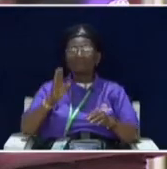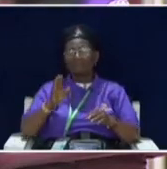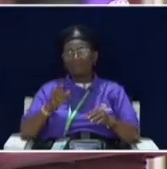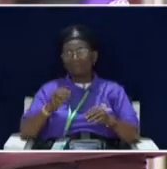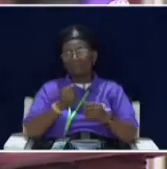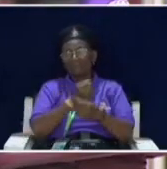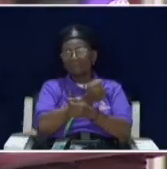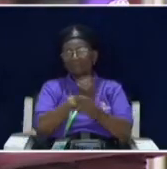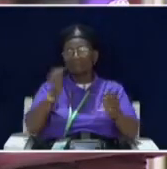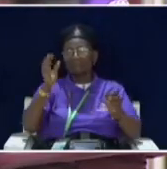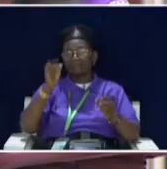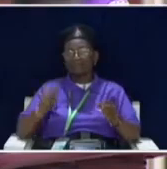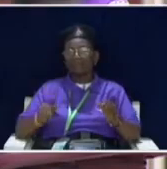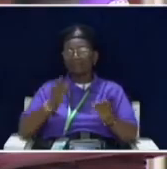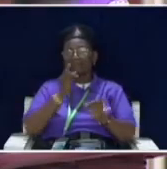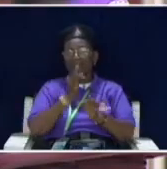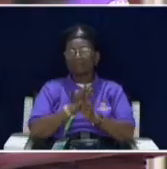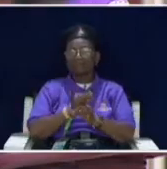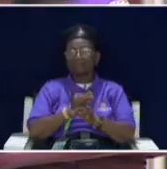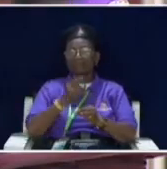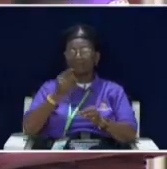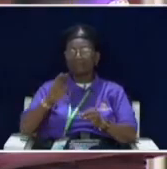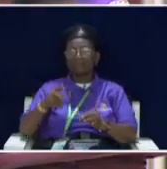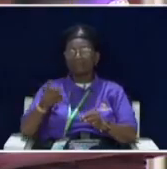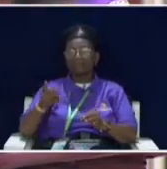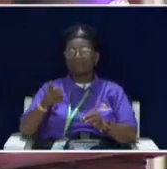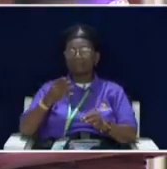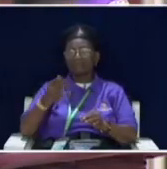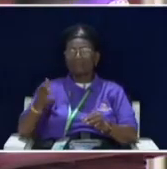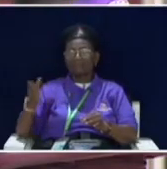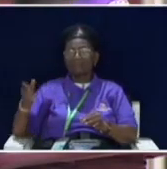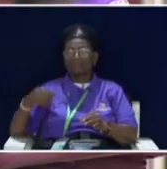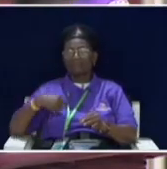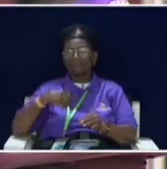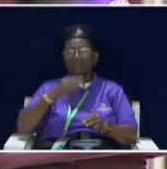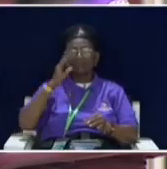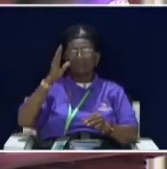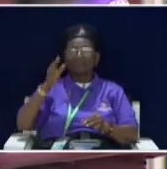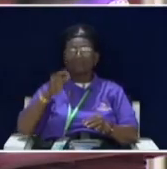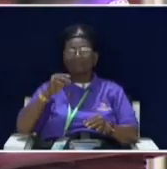course, the second thing he will need from you